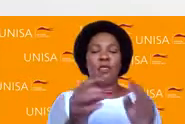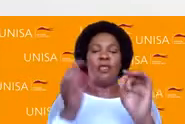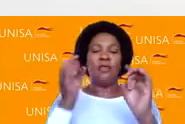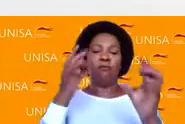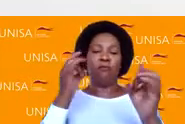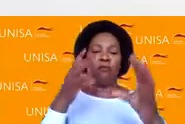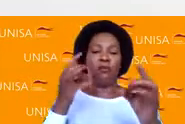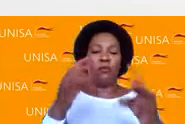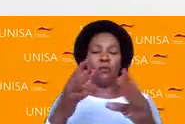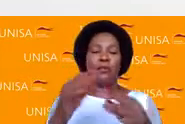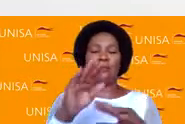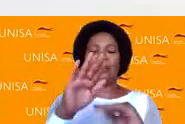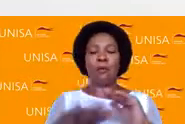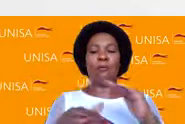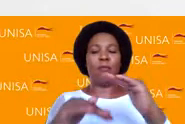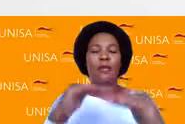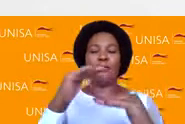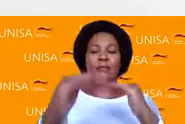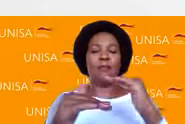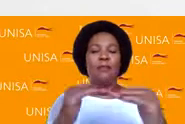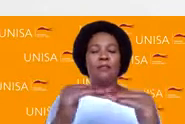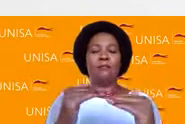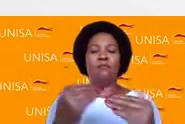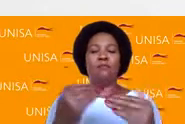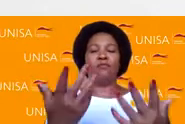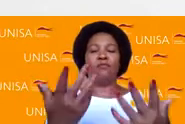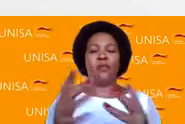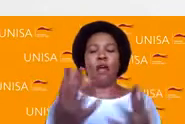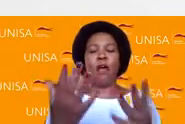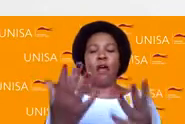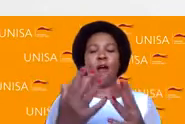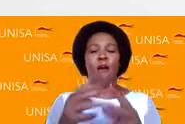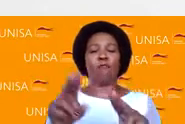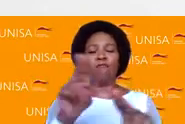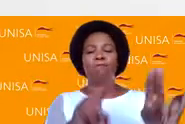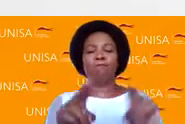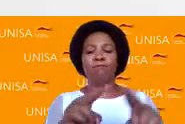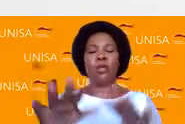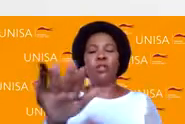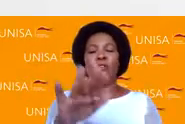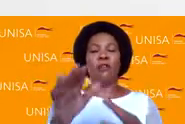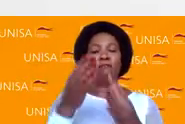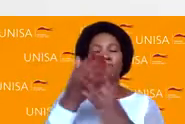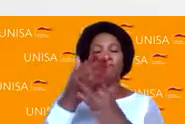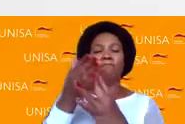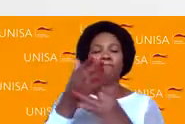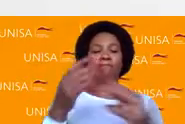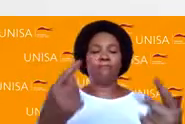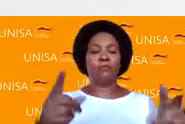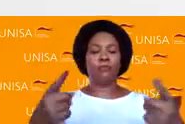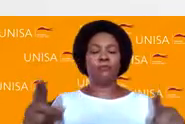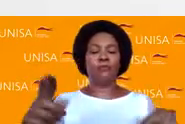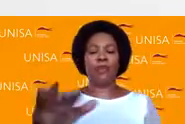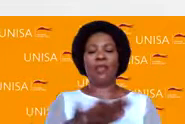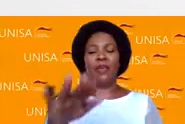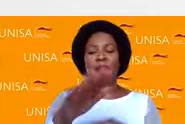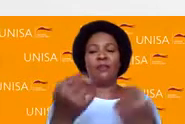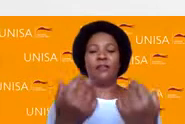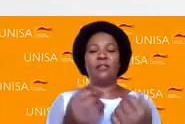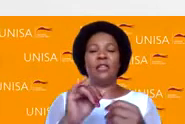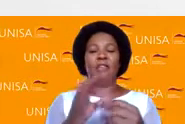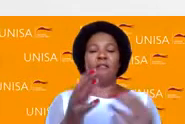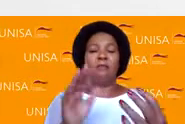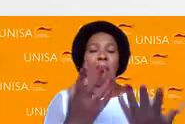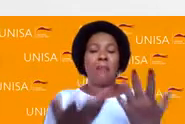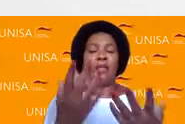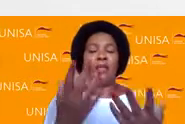the step-by-step, take you through all the how to navigate the platform and access various areas. If you have